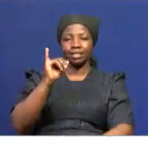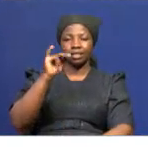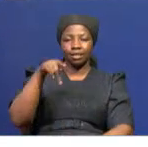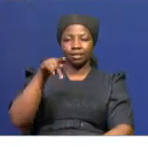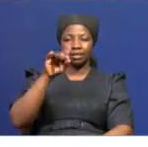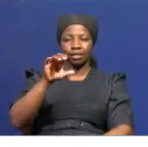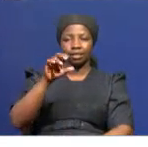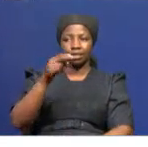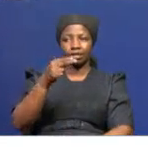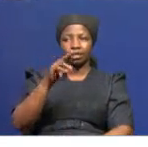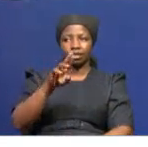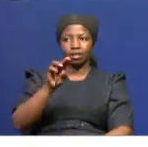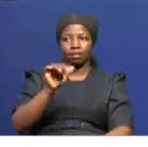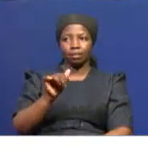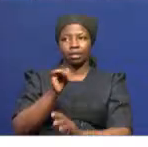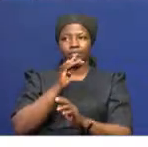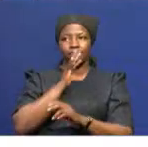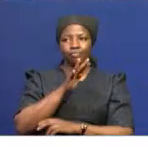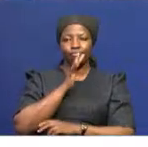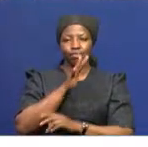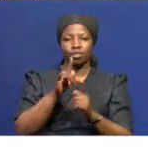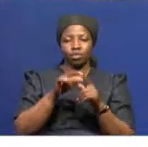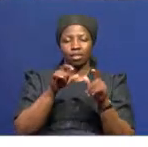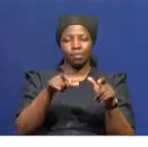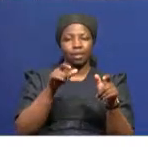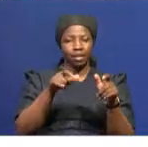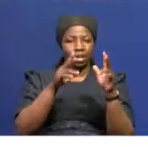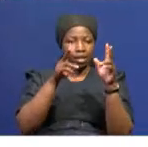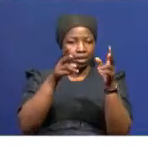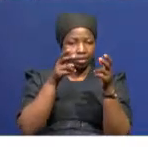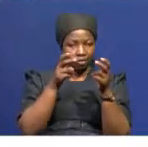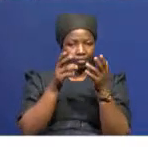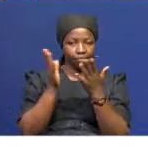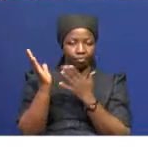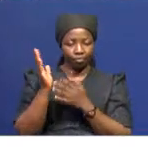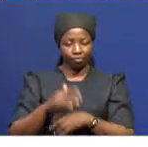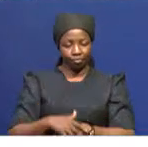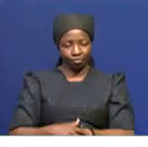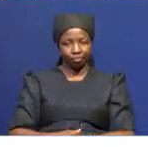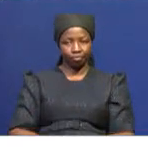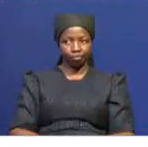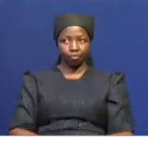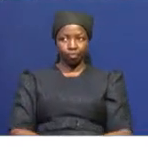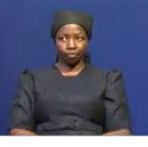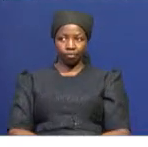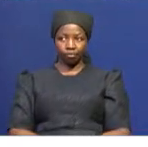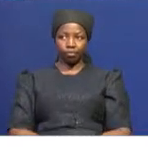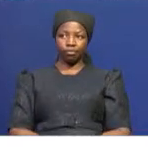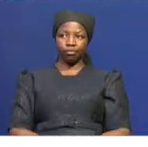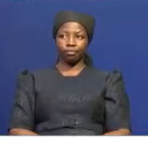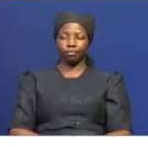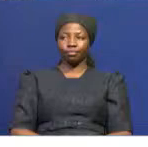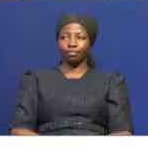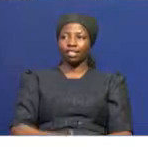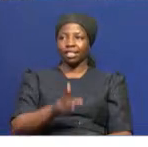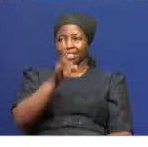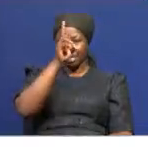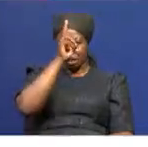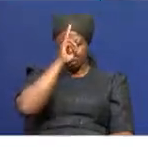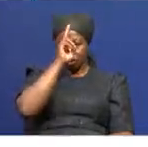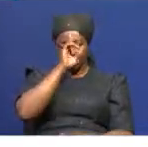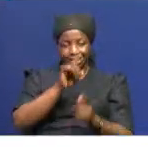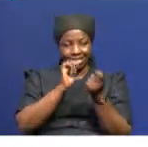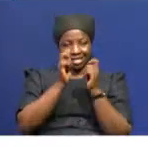currently addressing the press. First of all, listening. 2 years, police reforms have gained significant